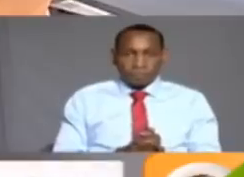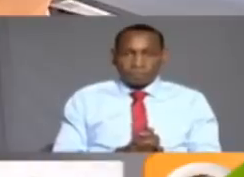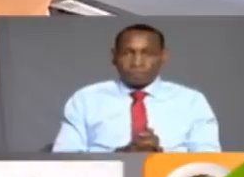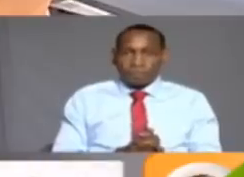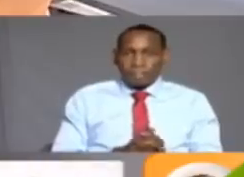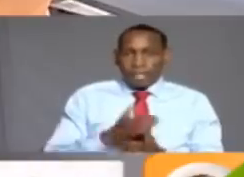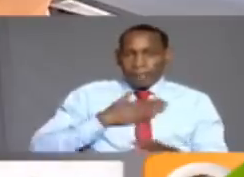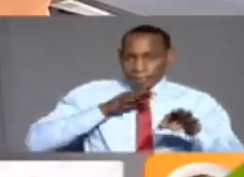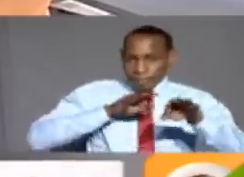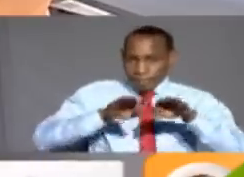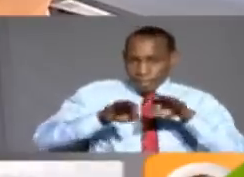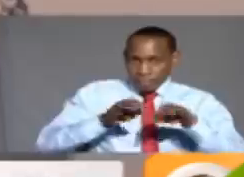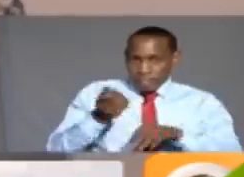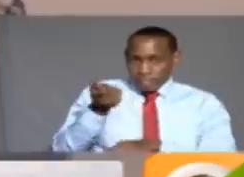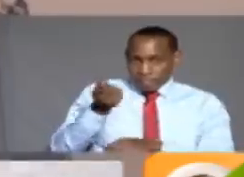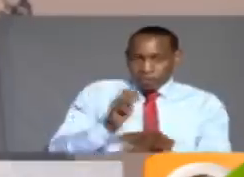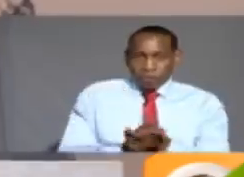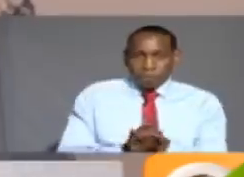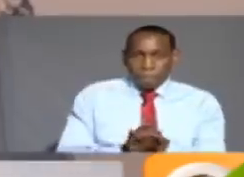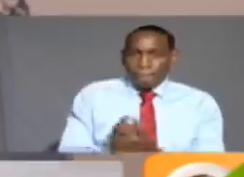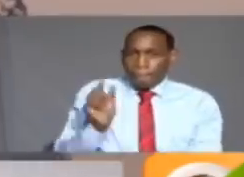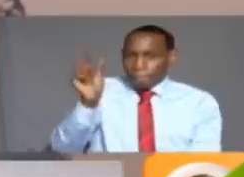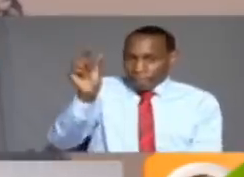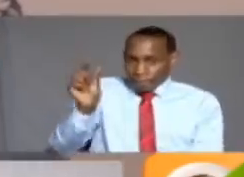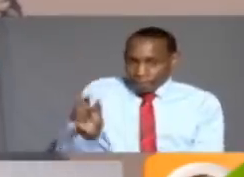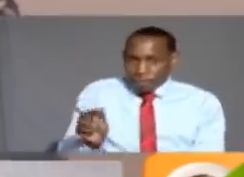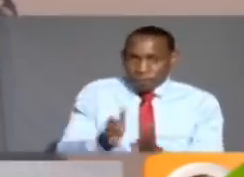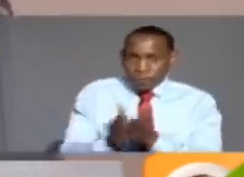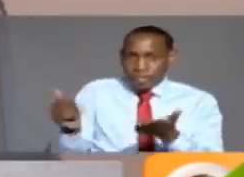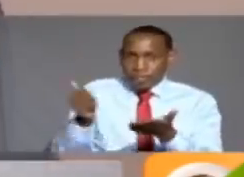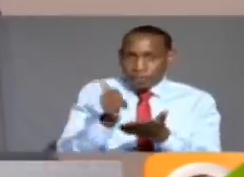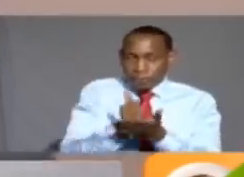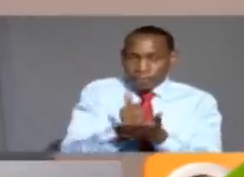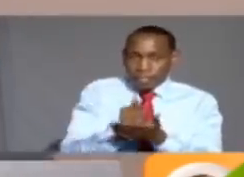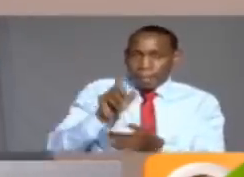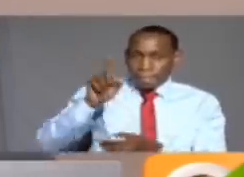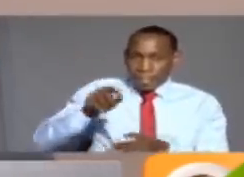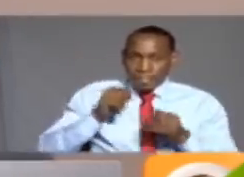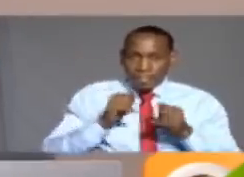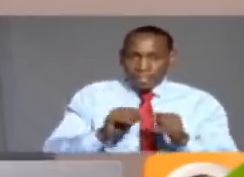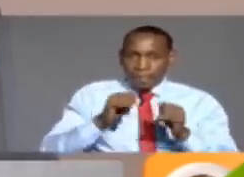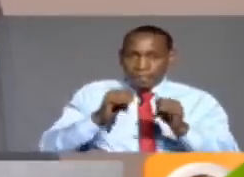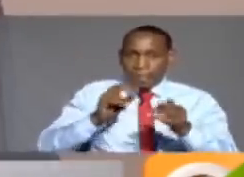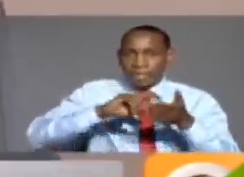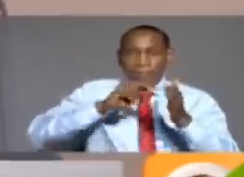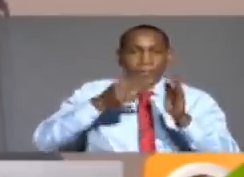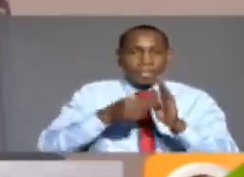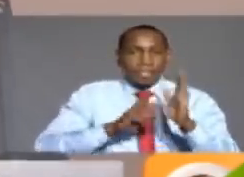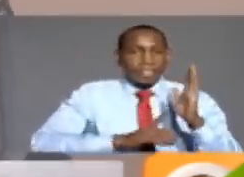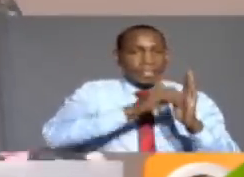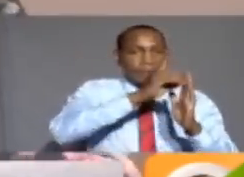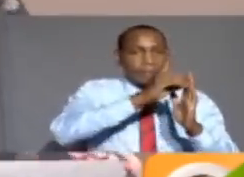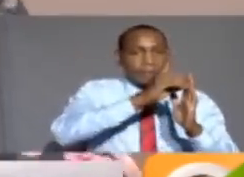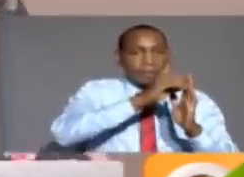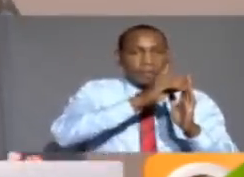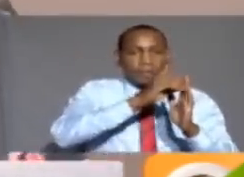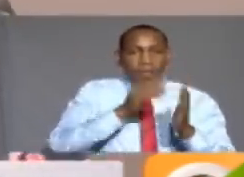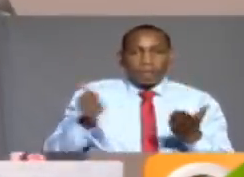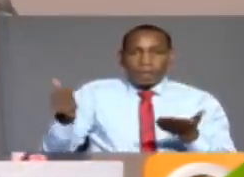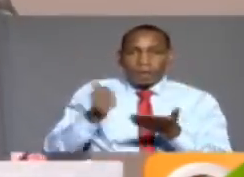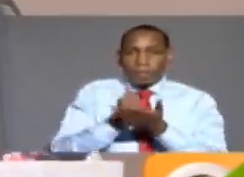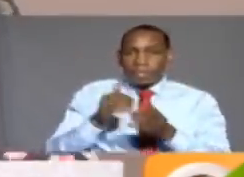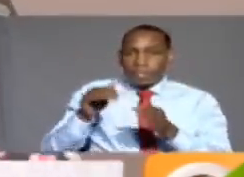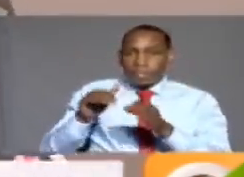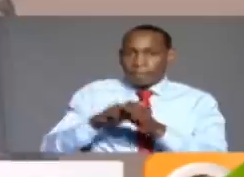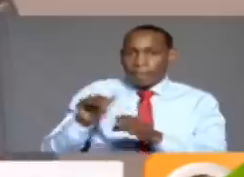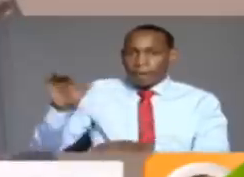Let me explain this. The person and the office supposed to implement projects development is not the office of the member of